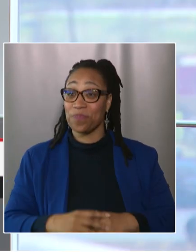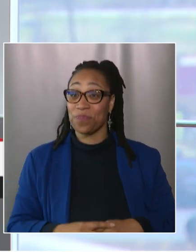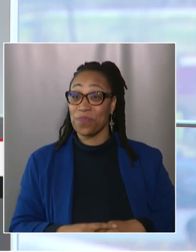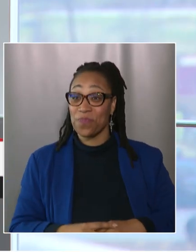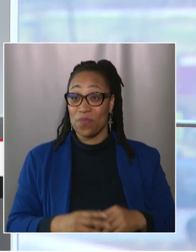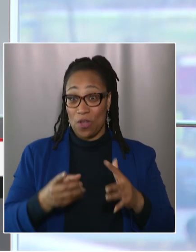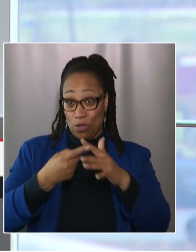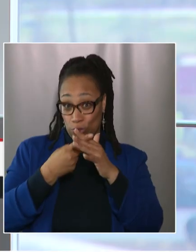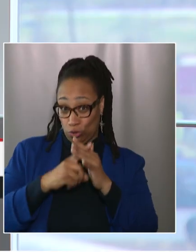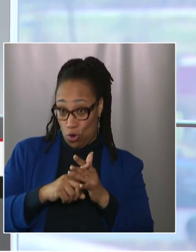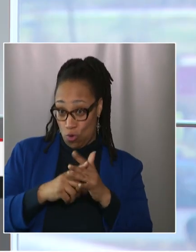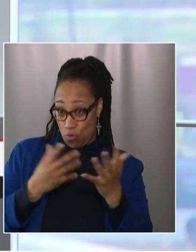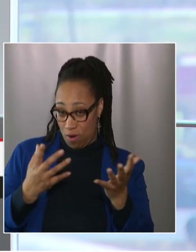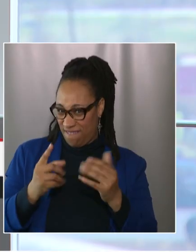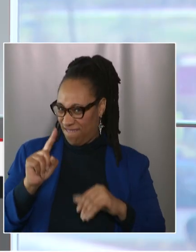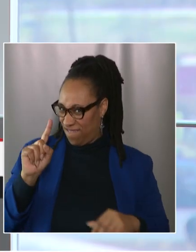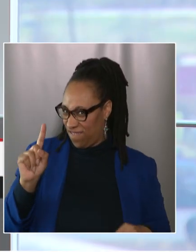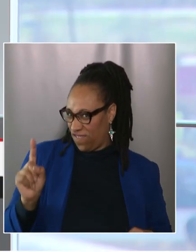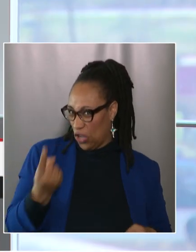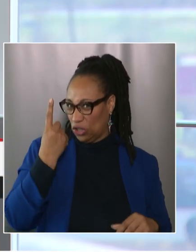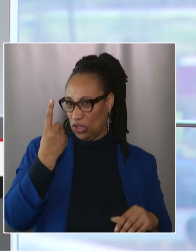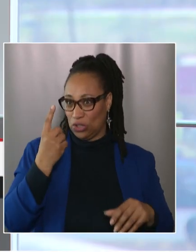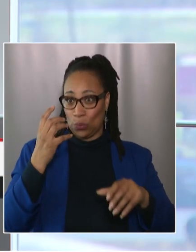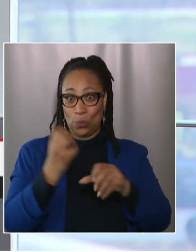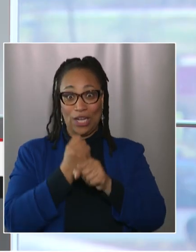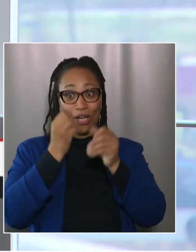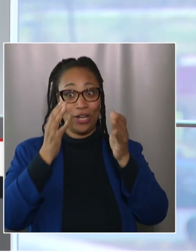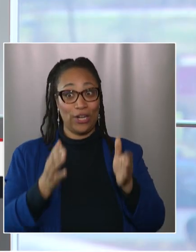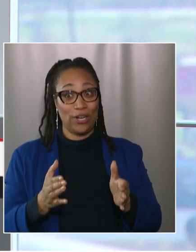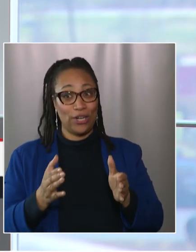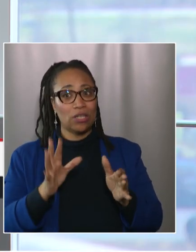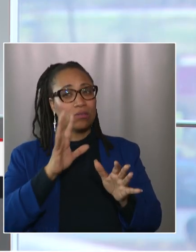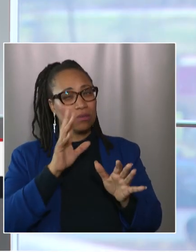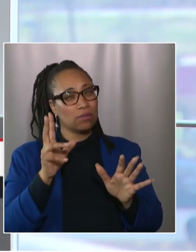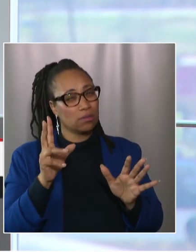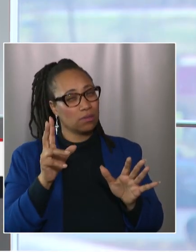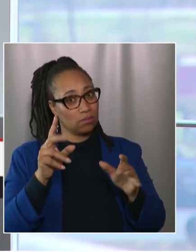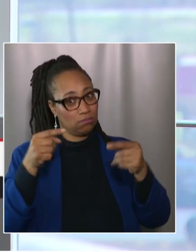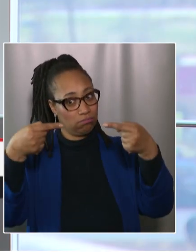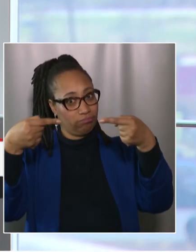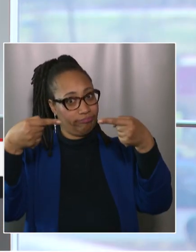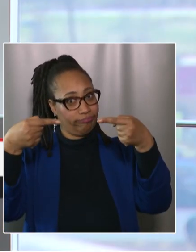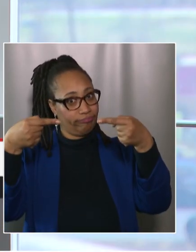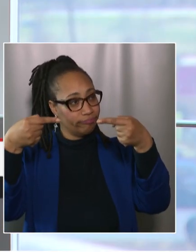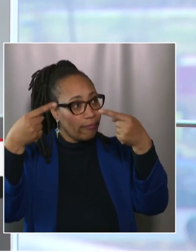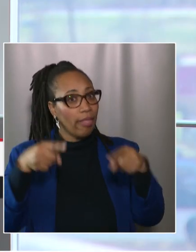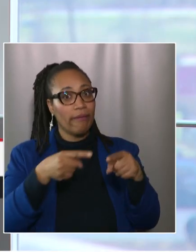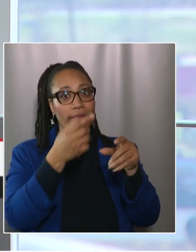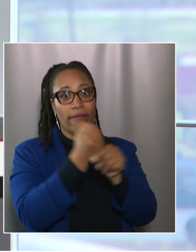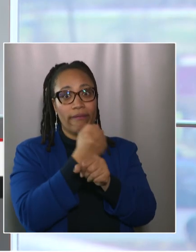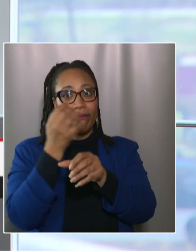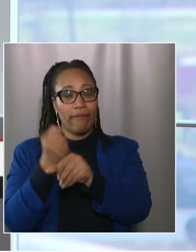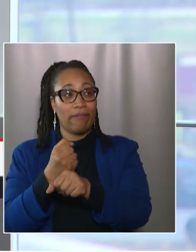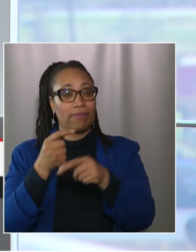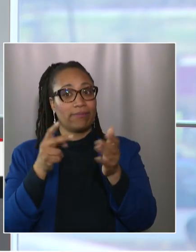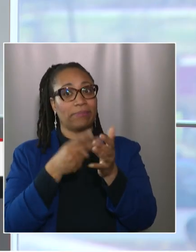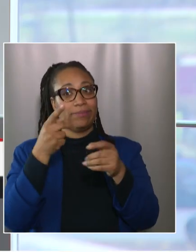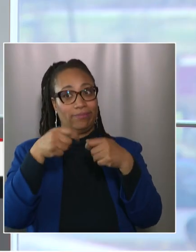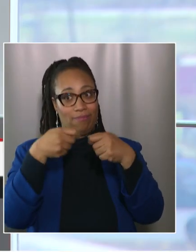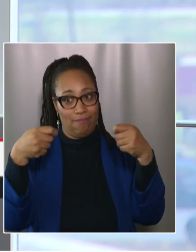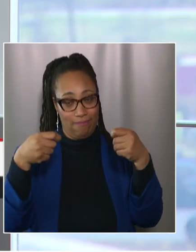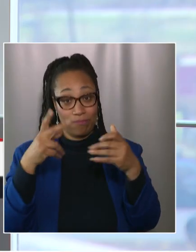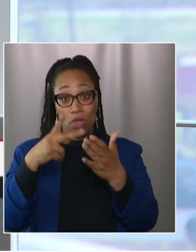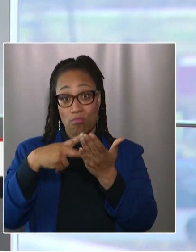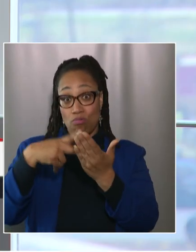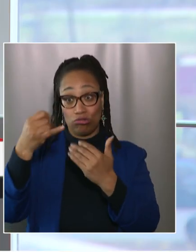with our first honoree, and it's actually a dual recognition benefiting 2 projects, 1 site, 2